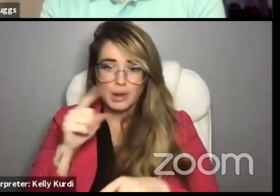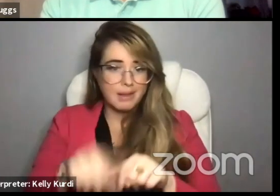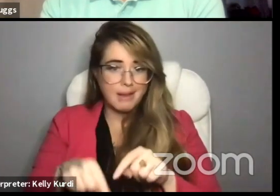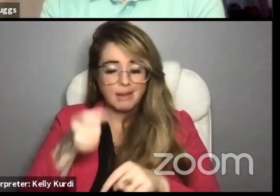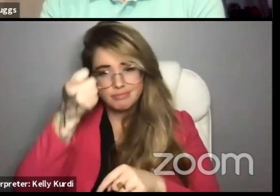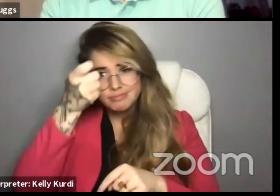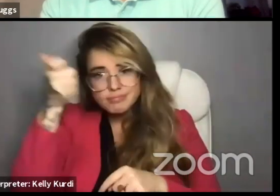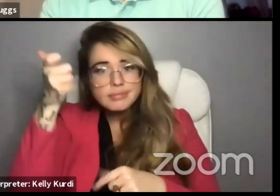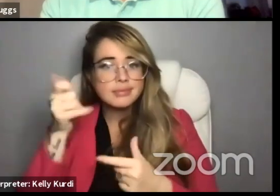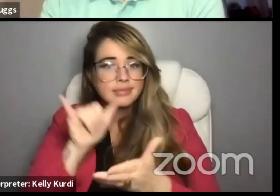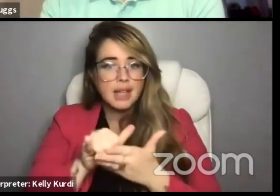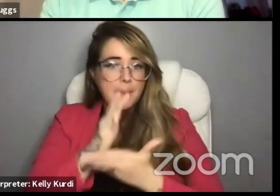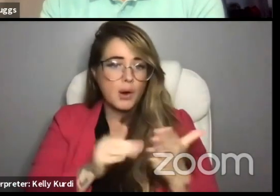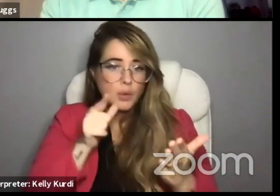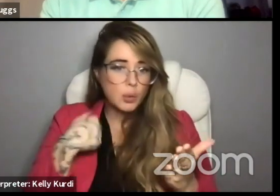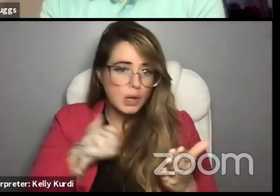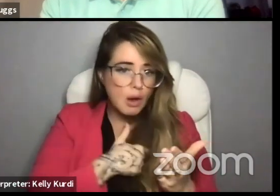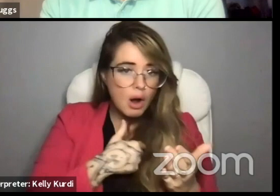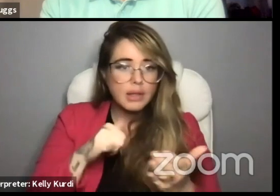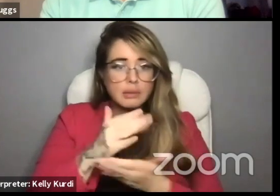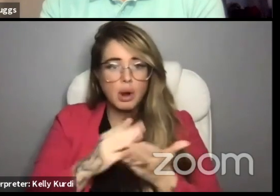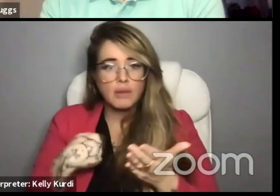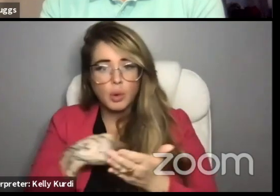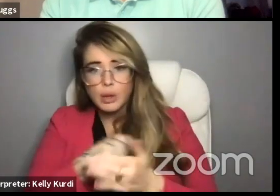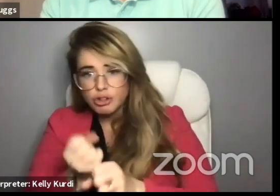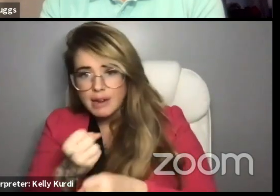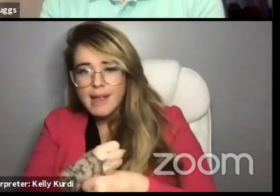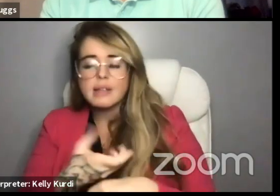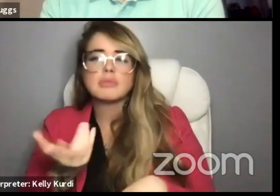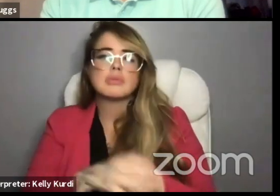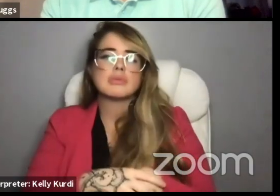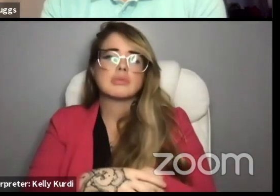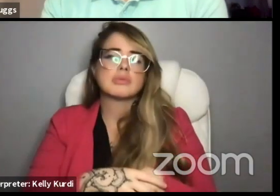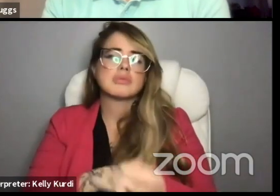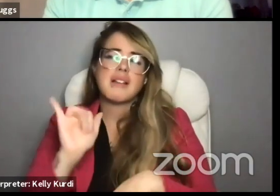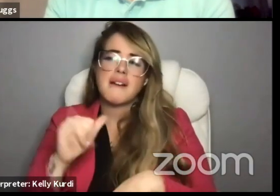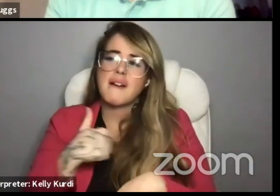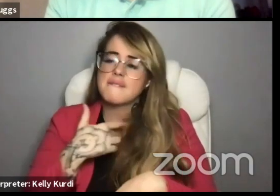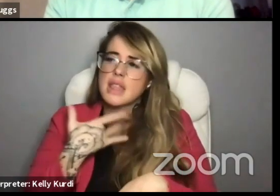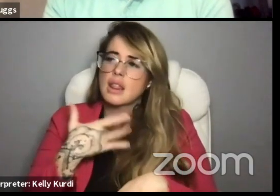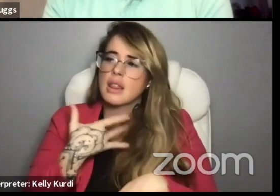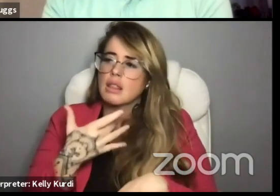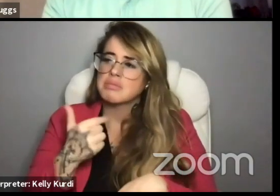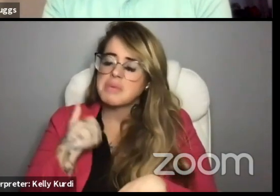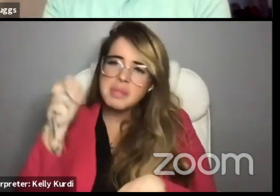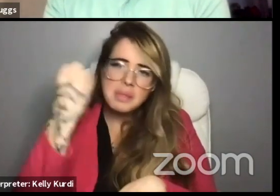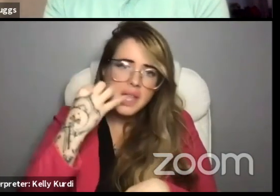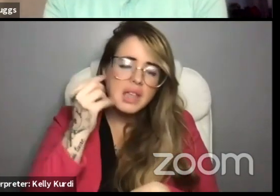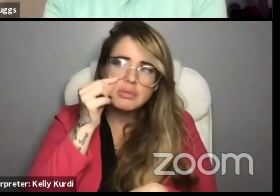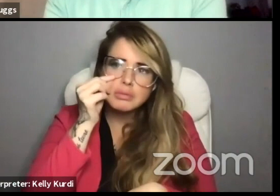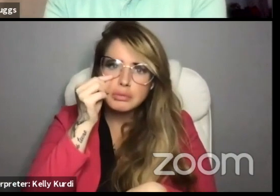need to say and what we create. I think there was some part of me that thought leading up